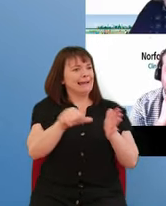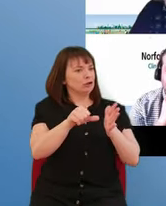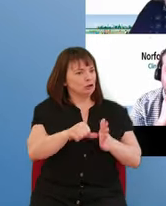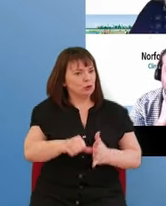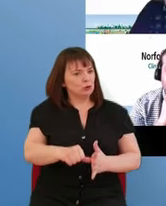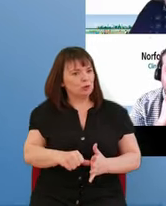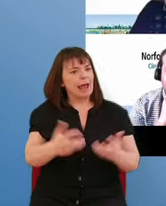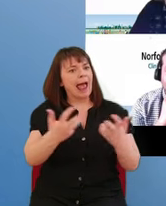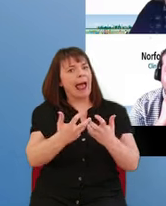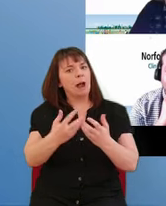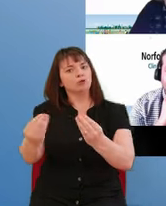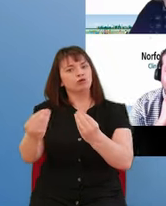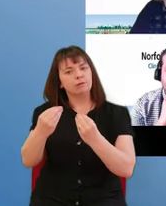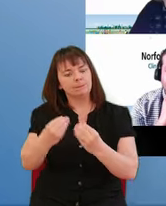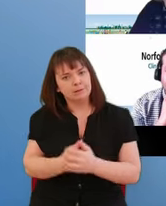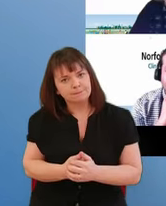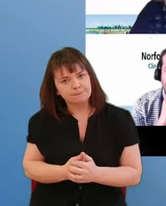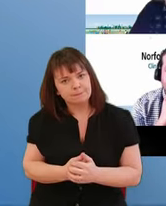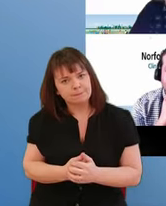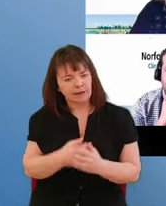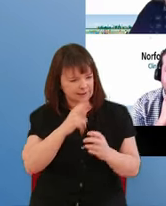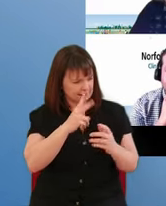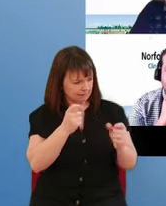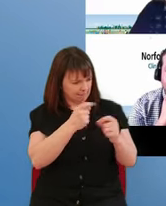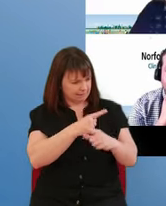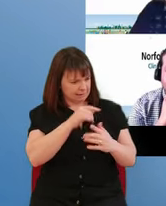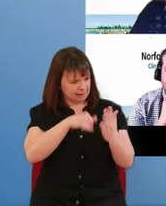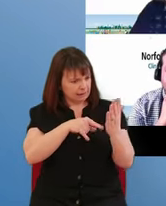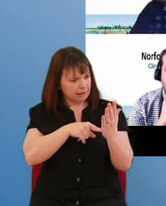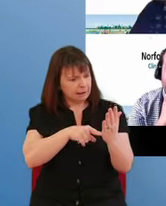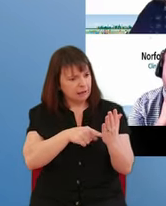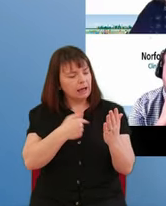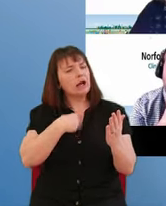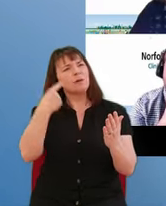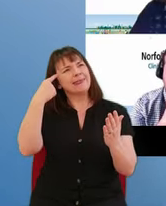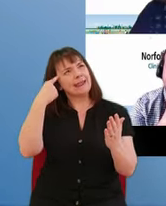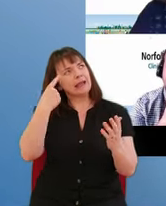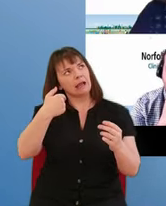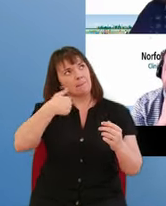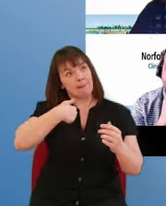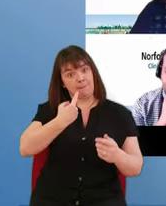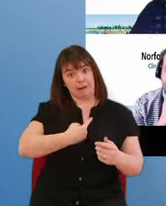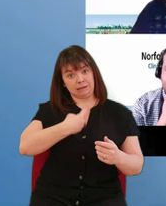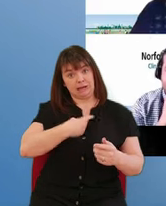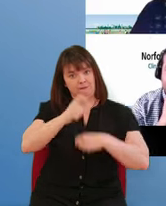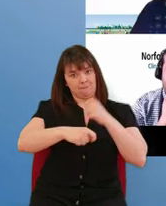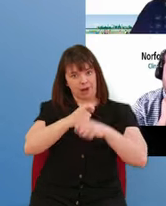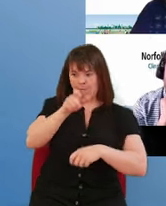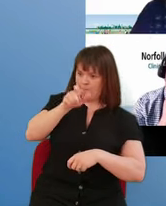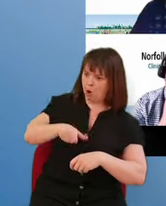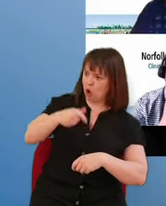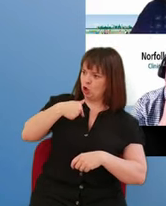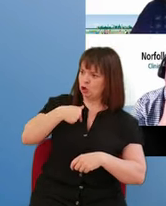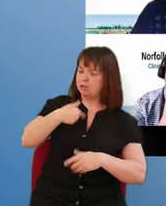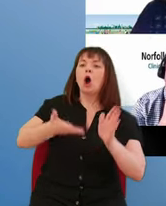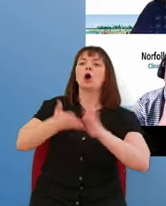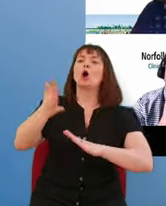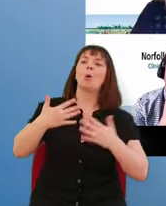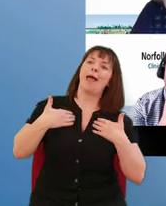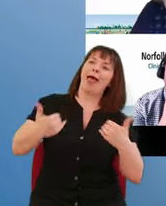to say, yeah, you know, give up smoking, I'd think I'm not sure why I bothered to attend that. But if you were going to give me access to some